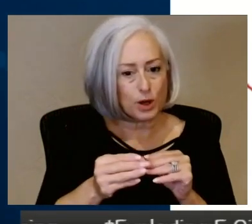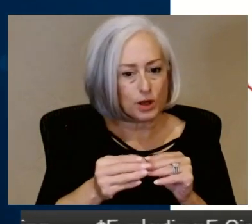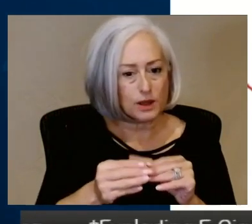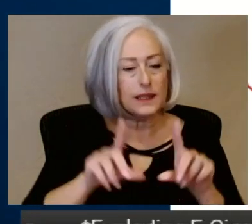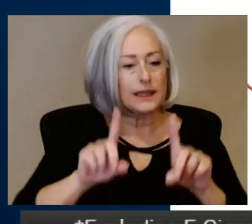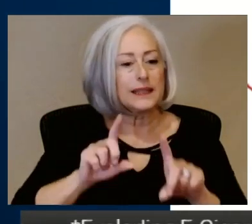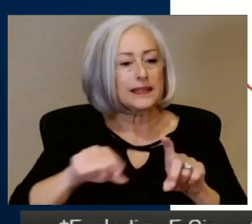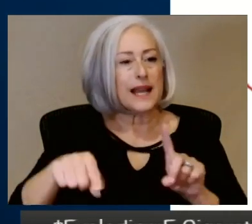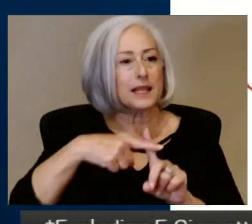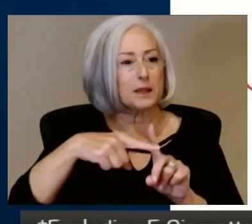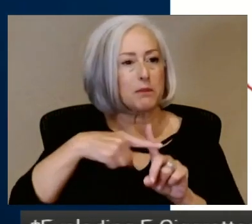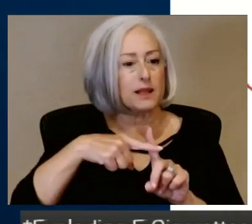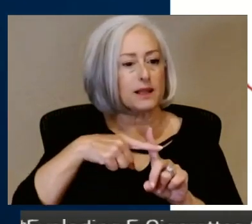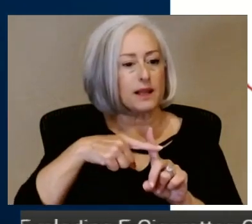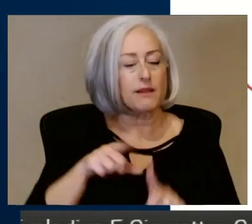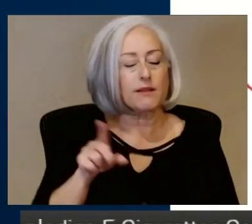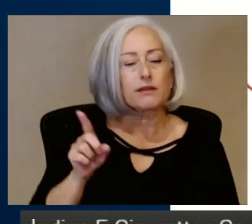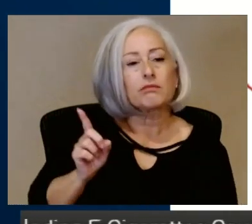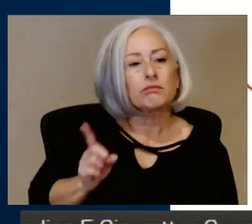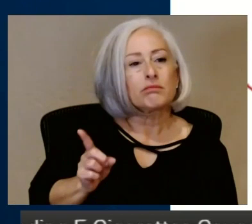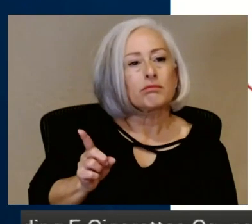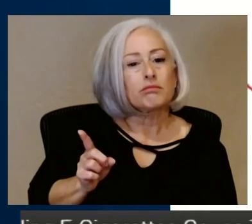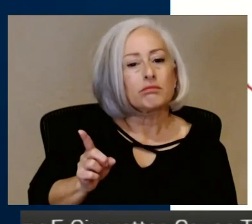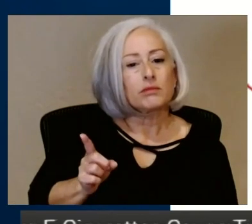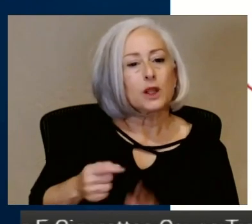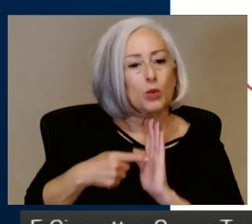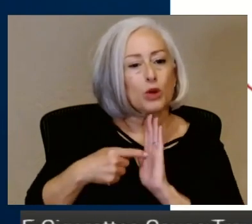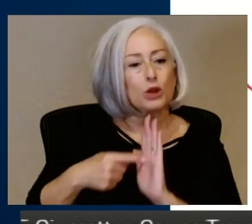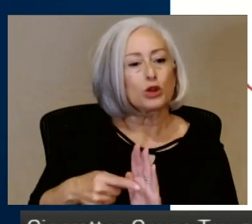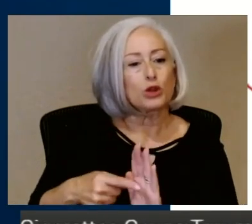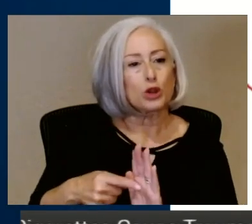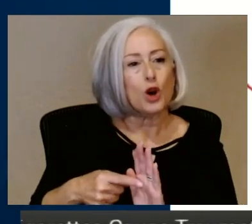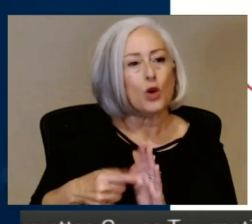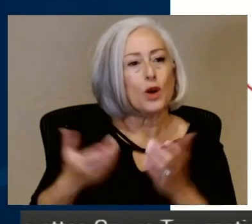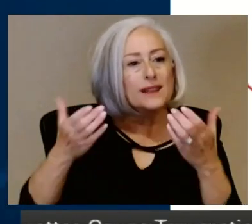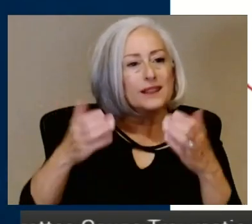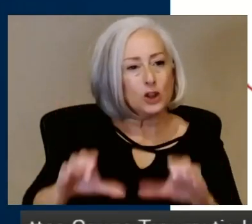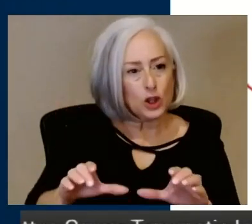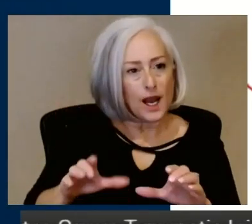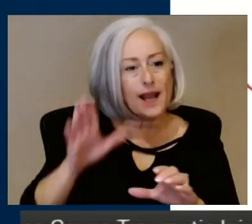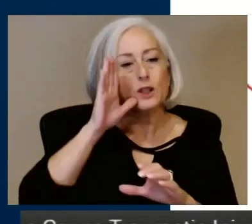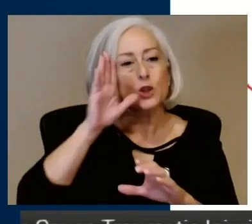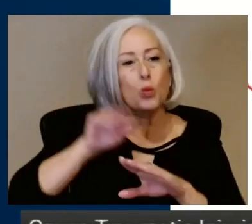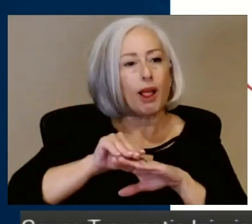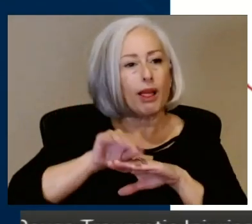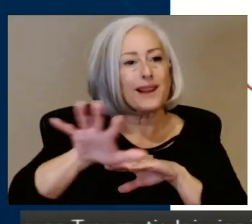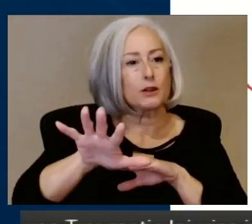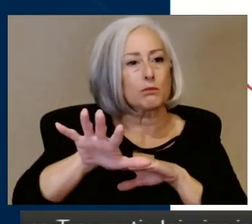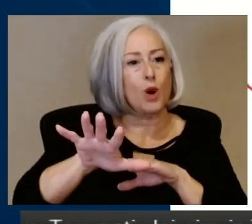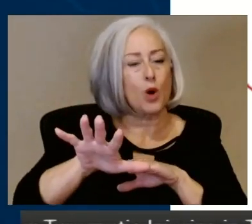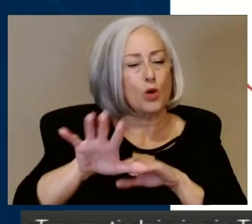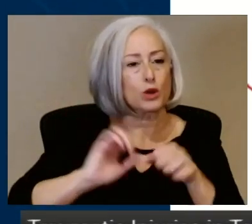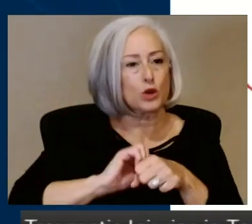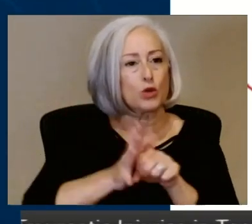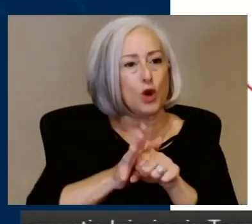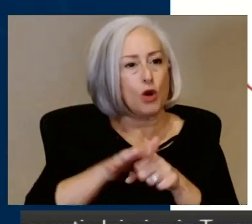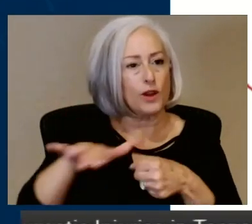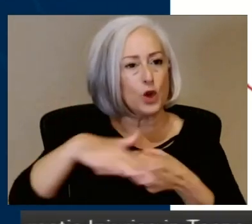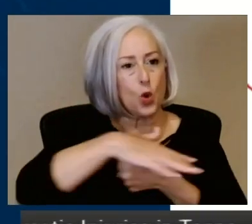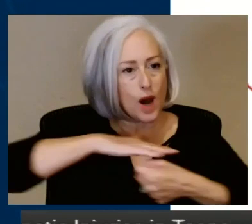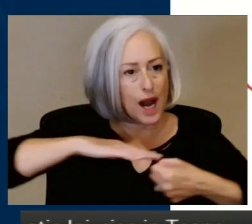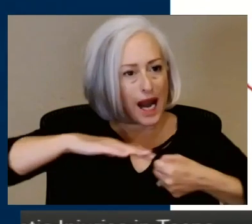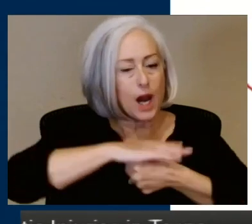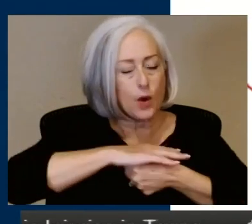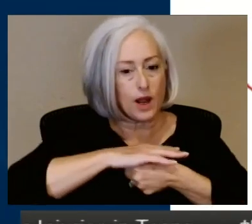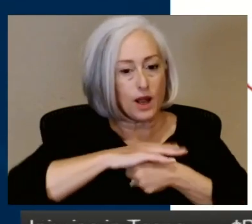previous map, this one is there to estimate the likelihood that you would be exposed to COVID-19 in your local area. And as we can see,